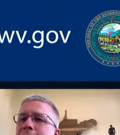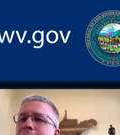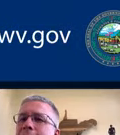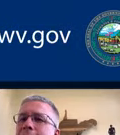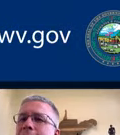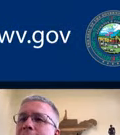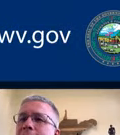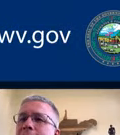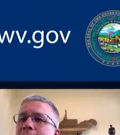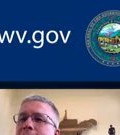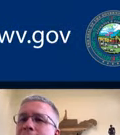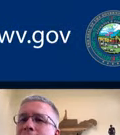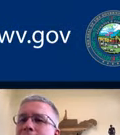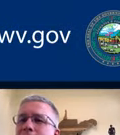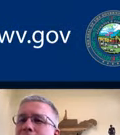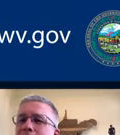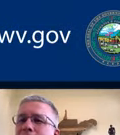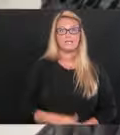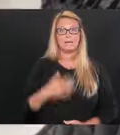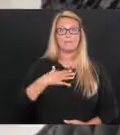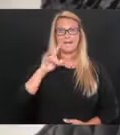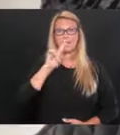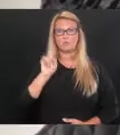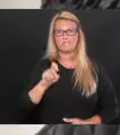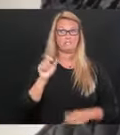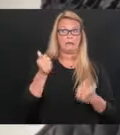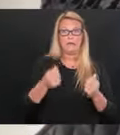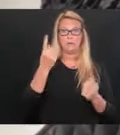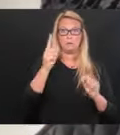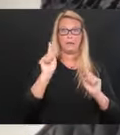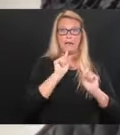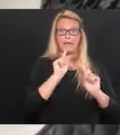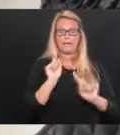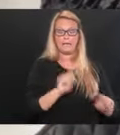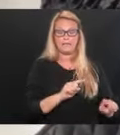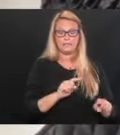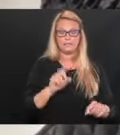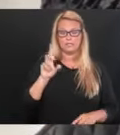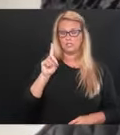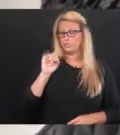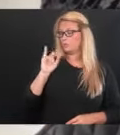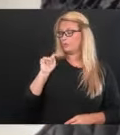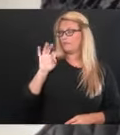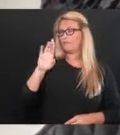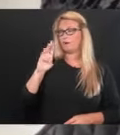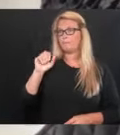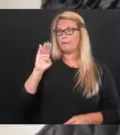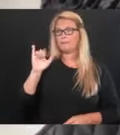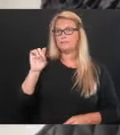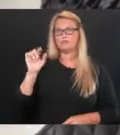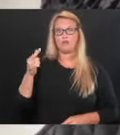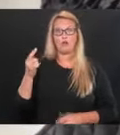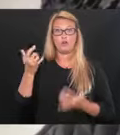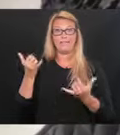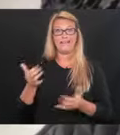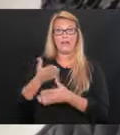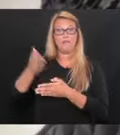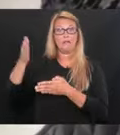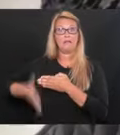much for your time. So this could be for a number of people, but with the Do It for Baby Dog vaccine incentive program having